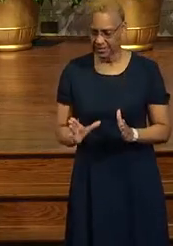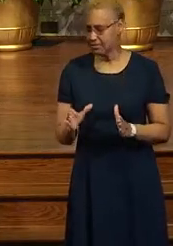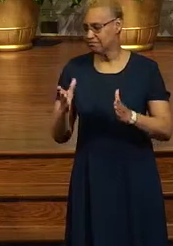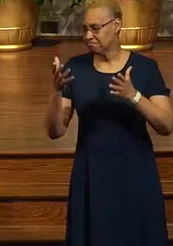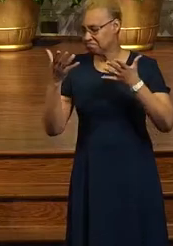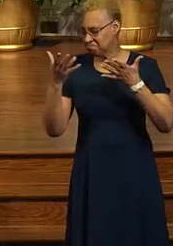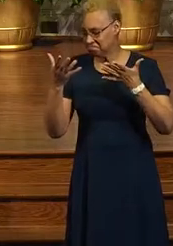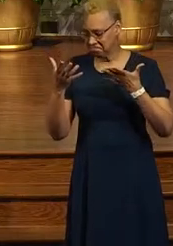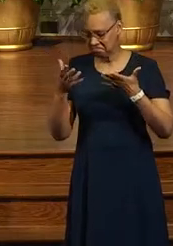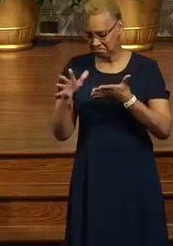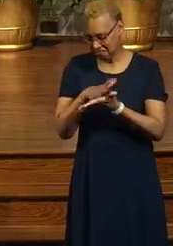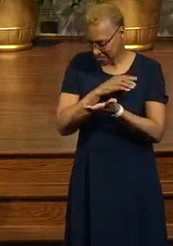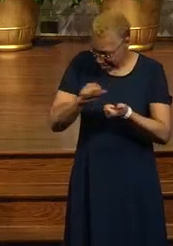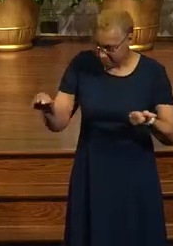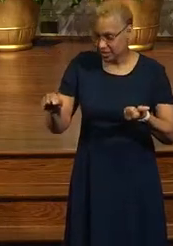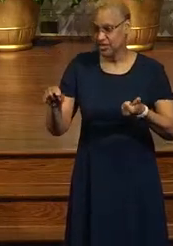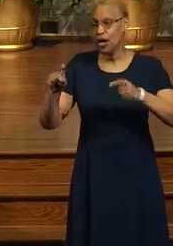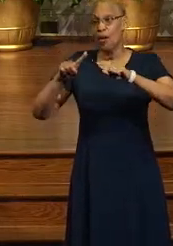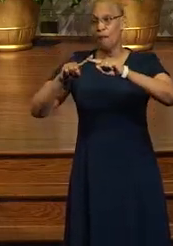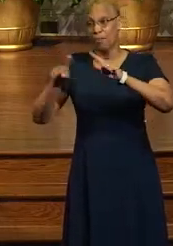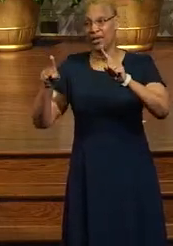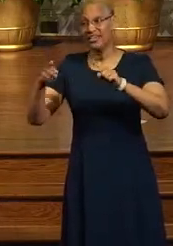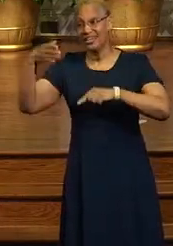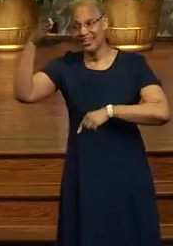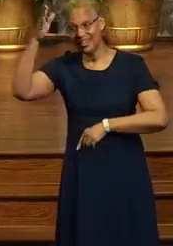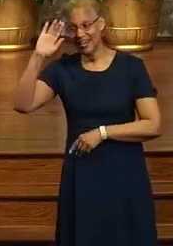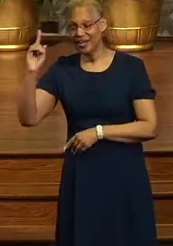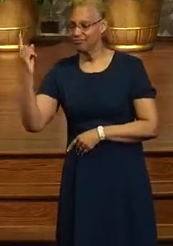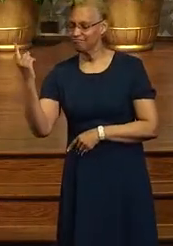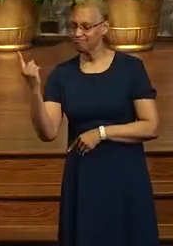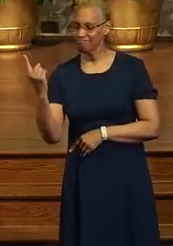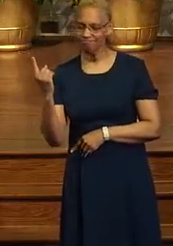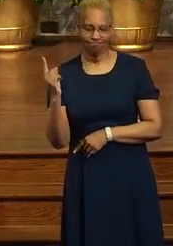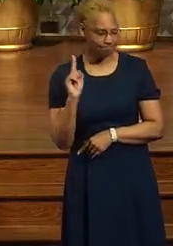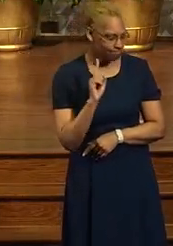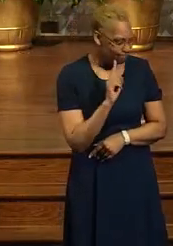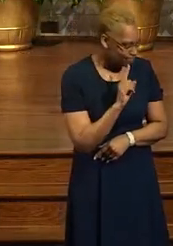Though damaged, God will come after you.